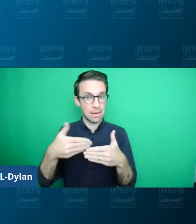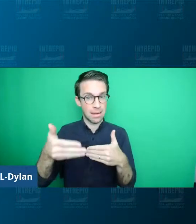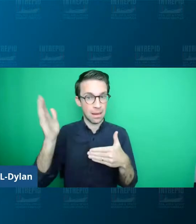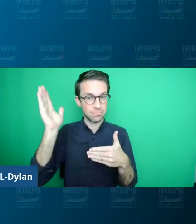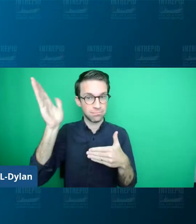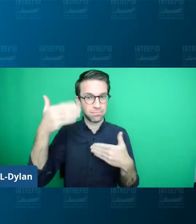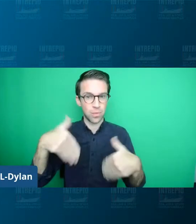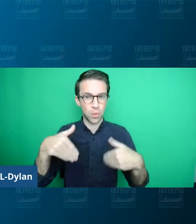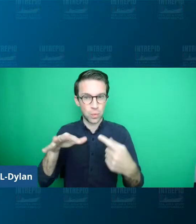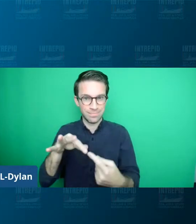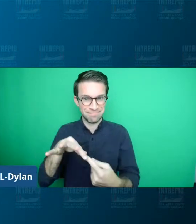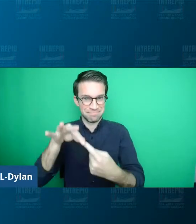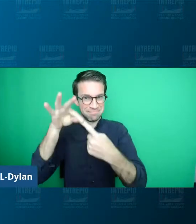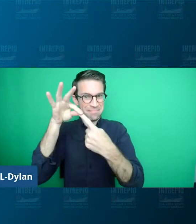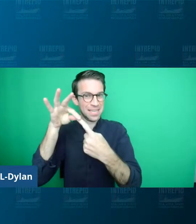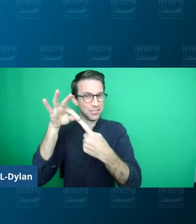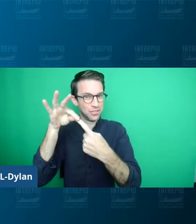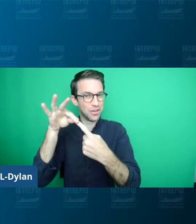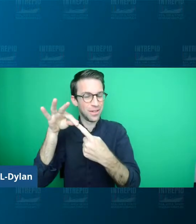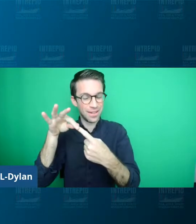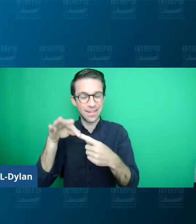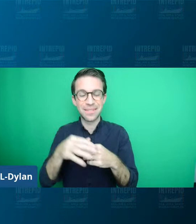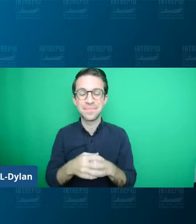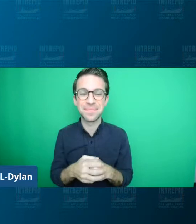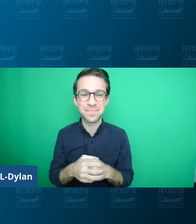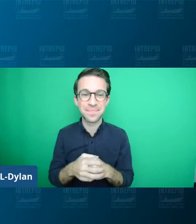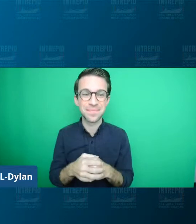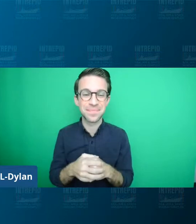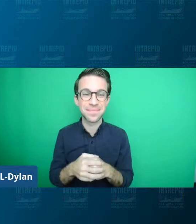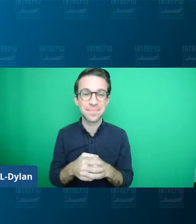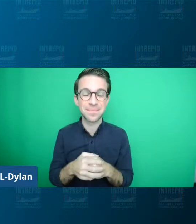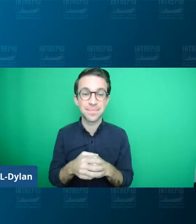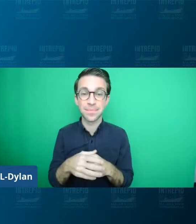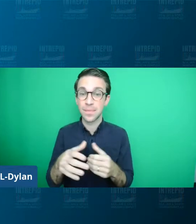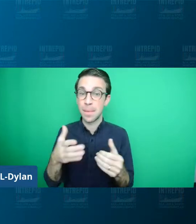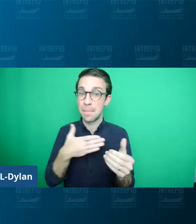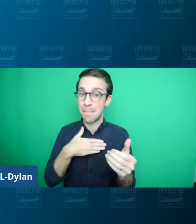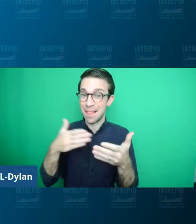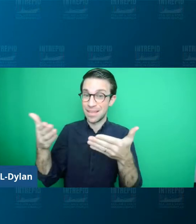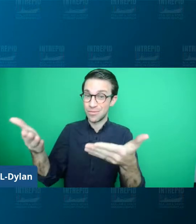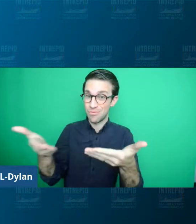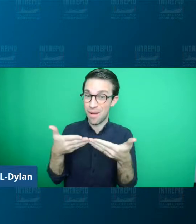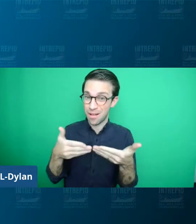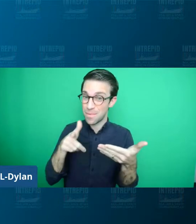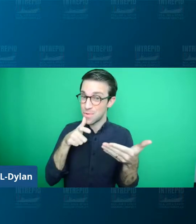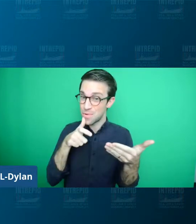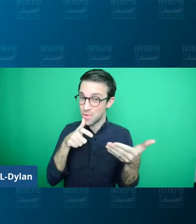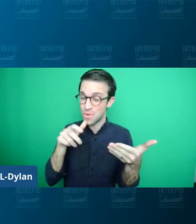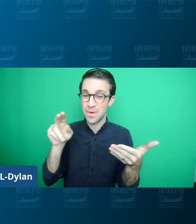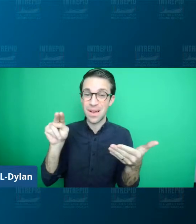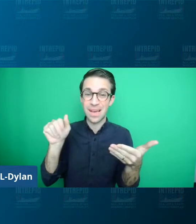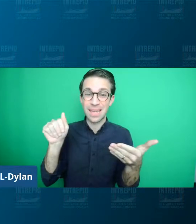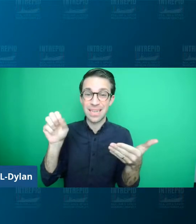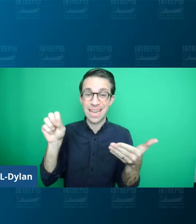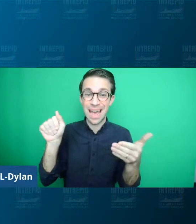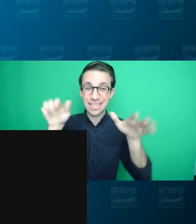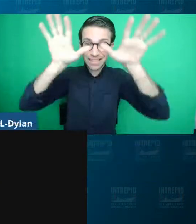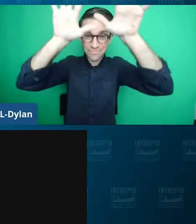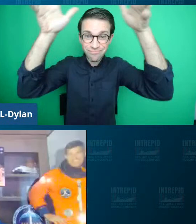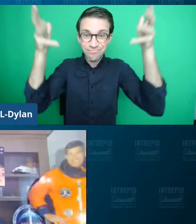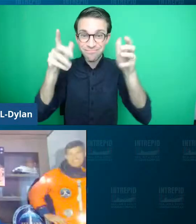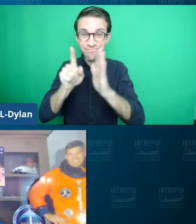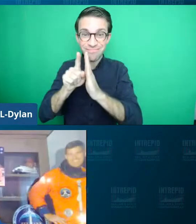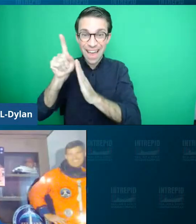treat for you up for our next program. So, everyone, please welcome to the stage NASA astronaut Stephen